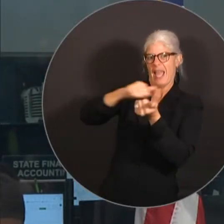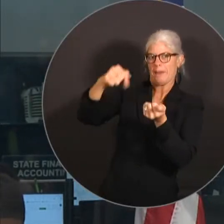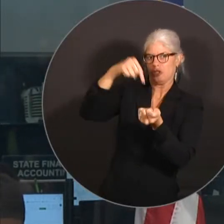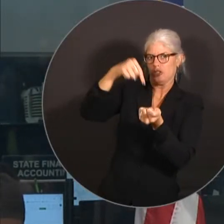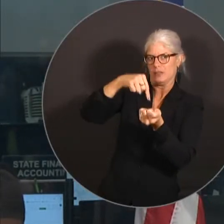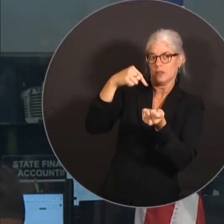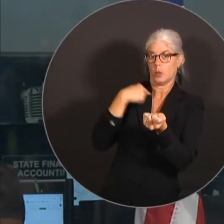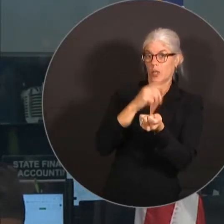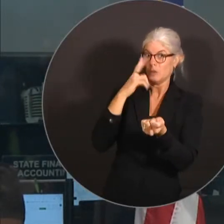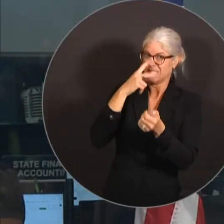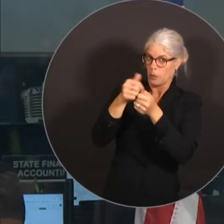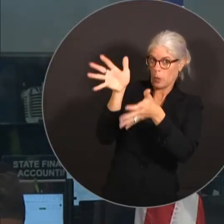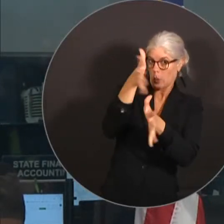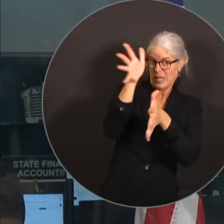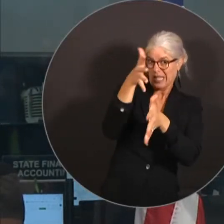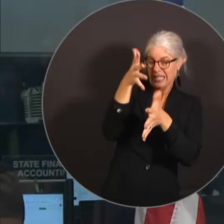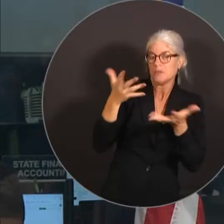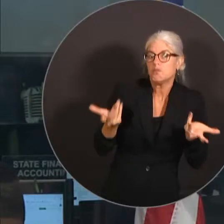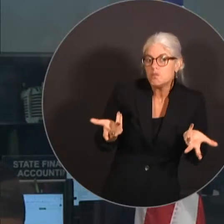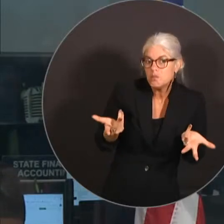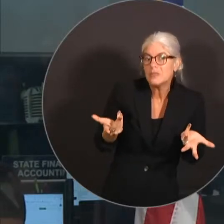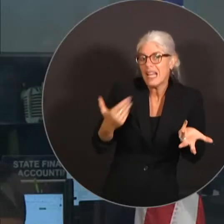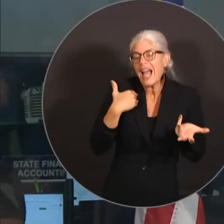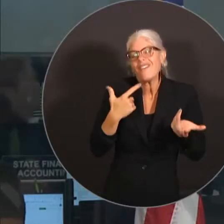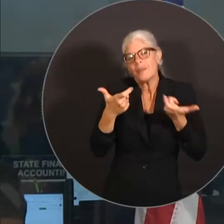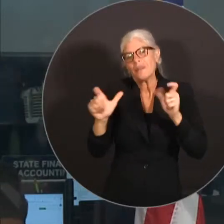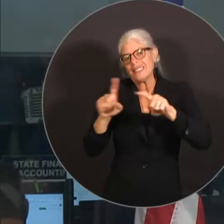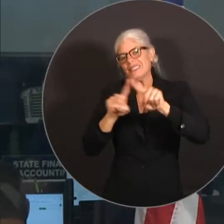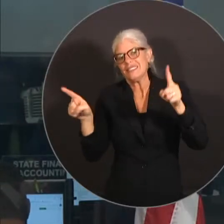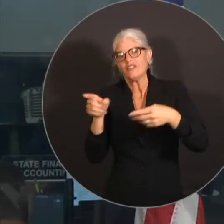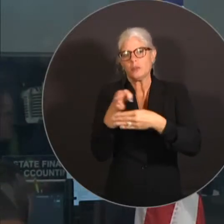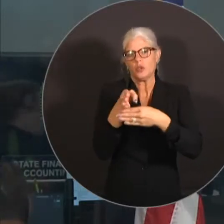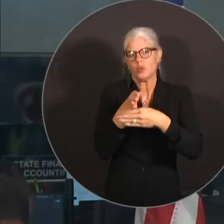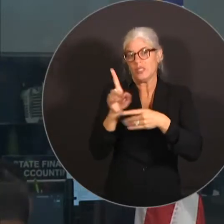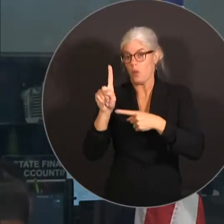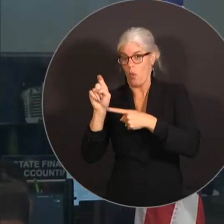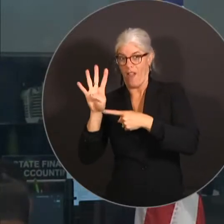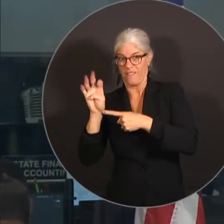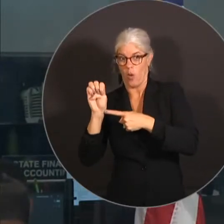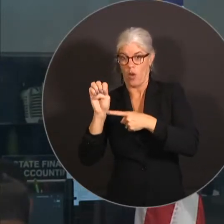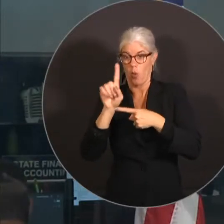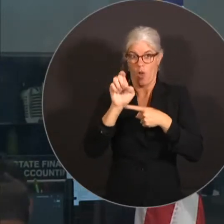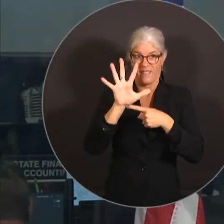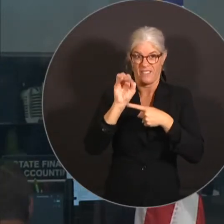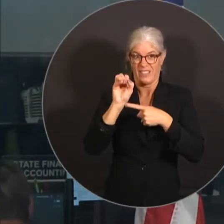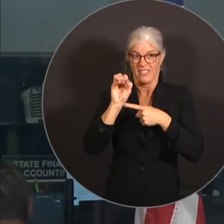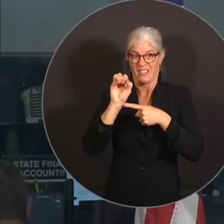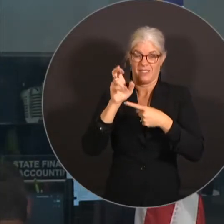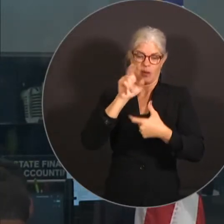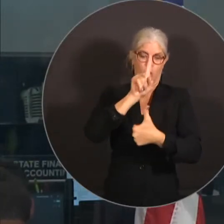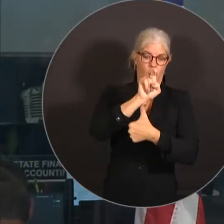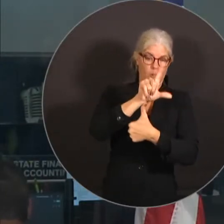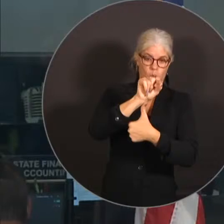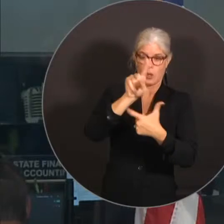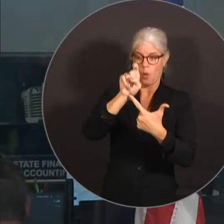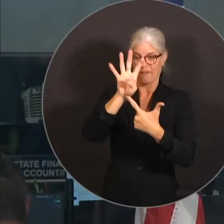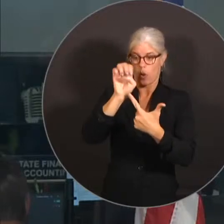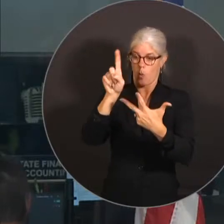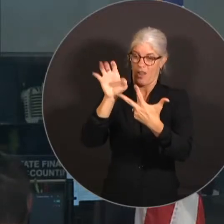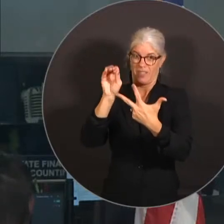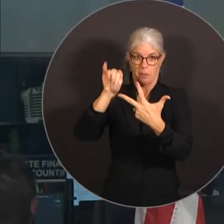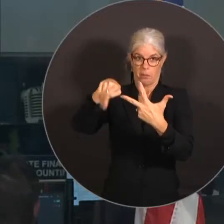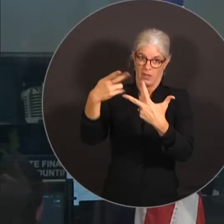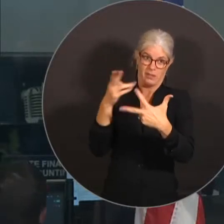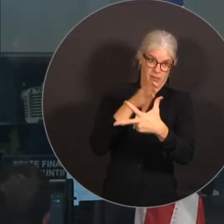wind, there just is a big difference between 140, 150, and 120. We saw it with Hurricane Ian, which